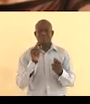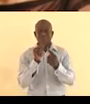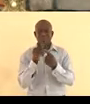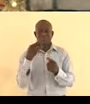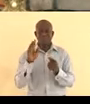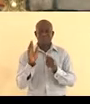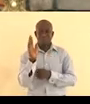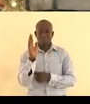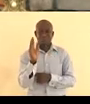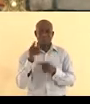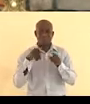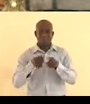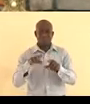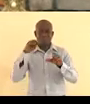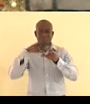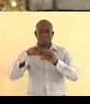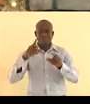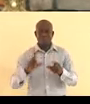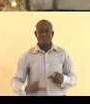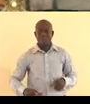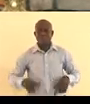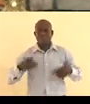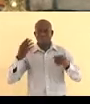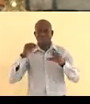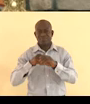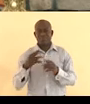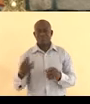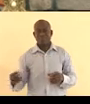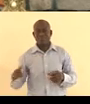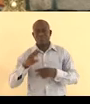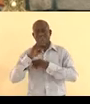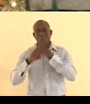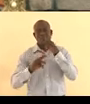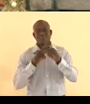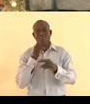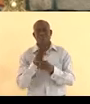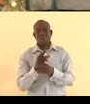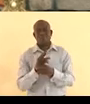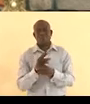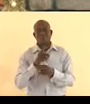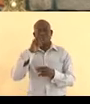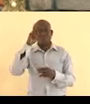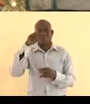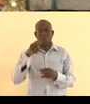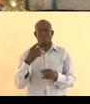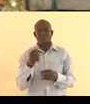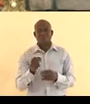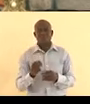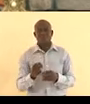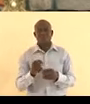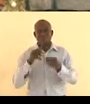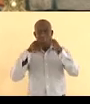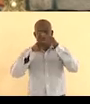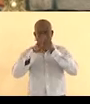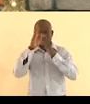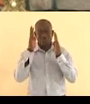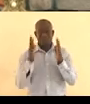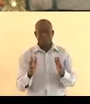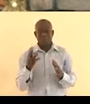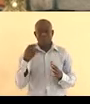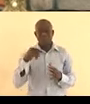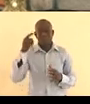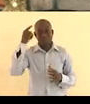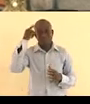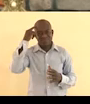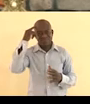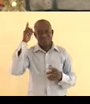God. While living in the material world, in this world beneath the sky, prophets are